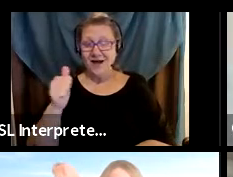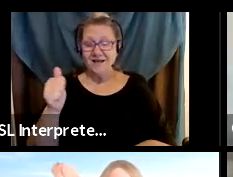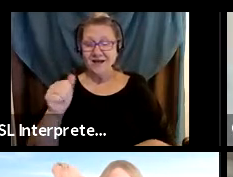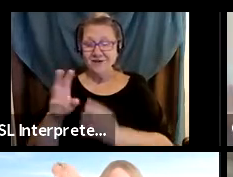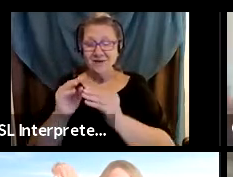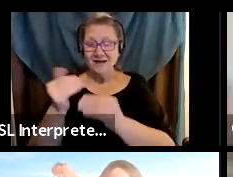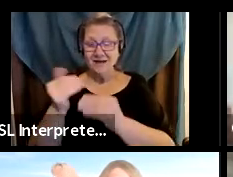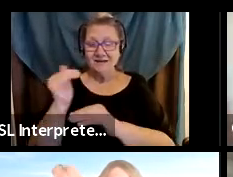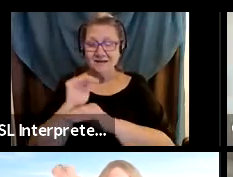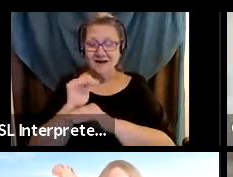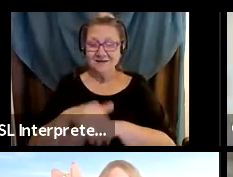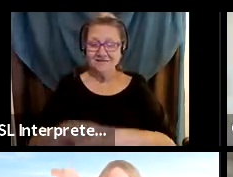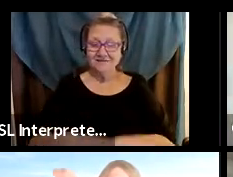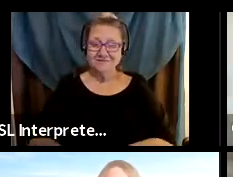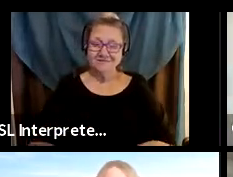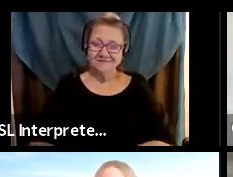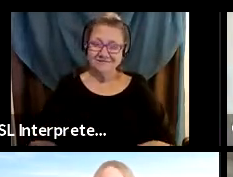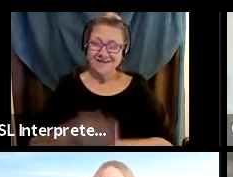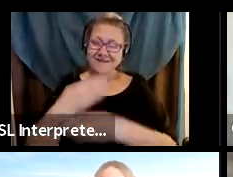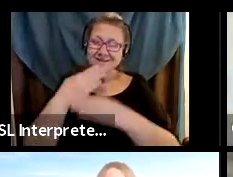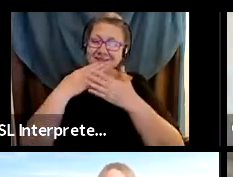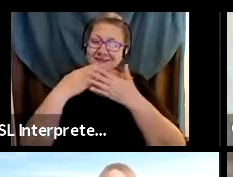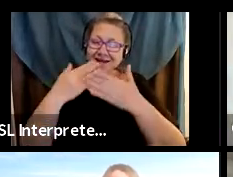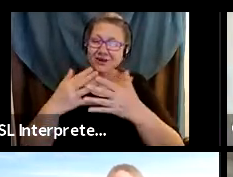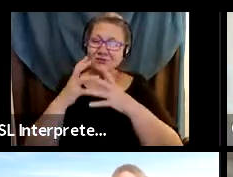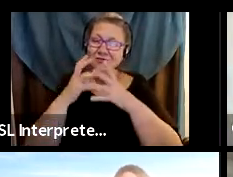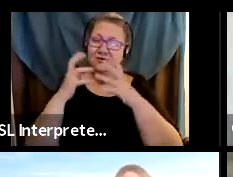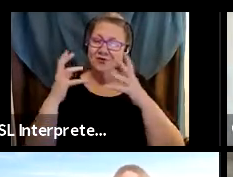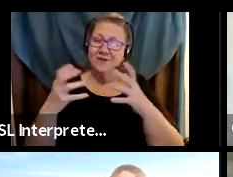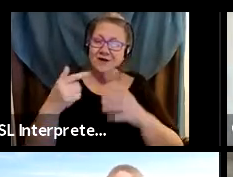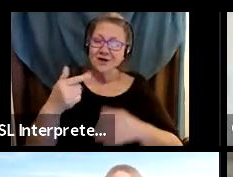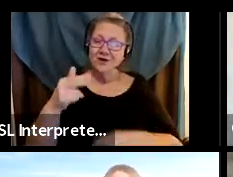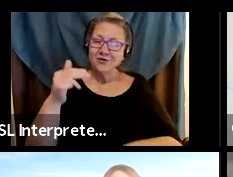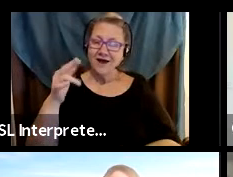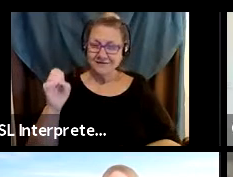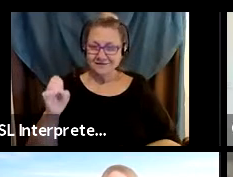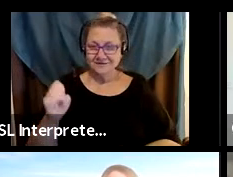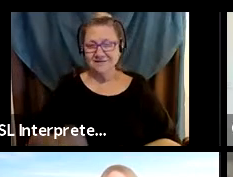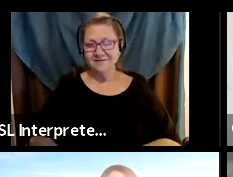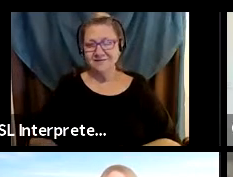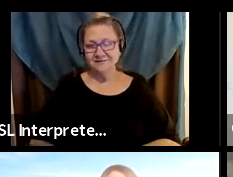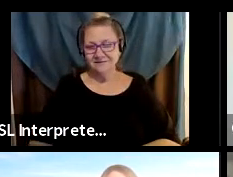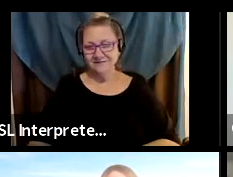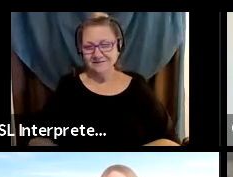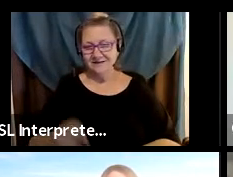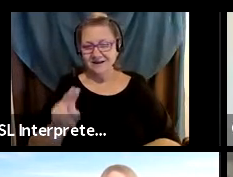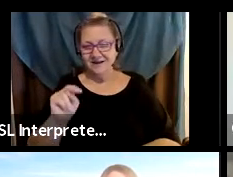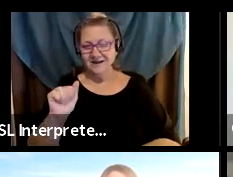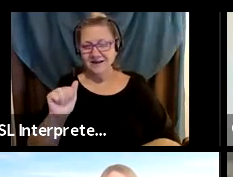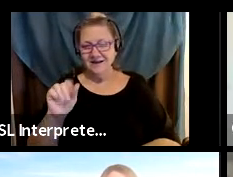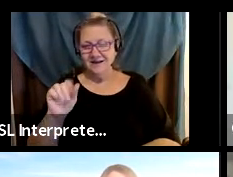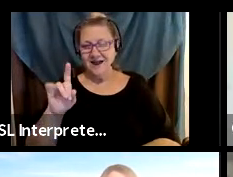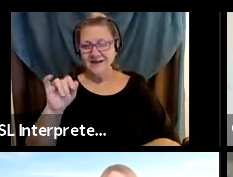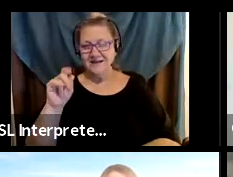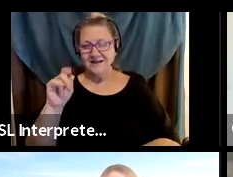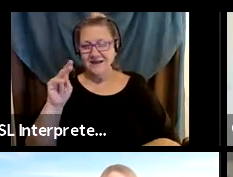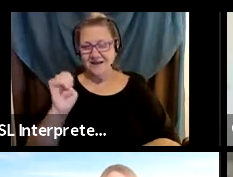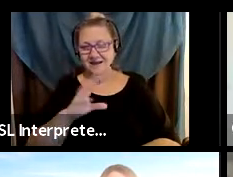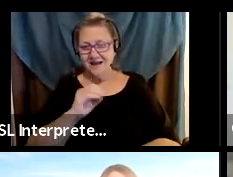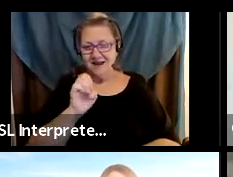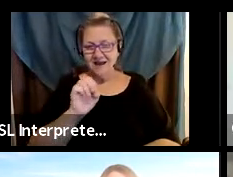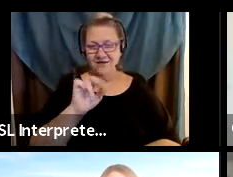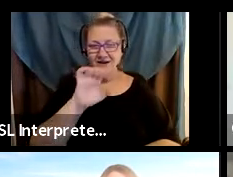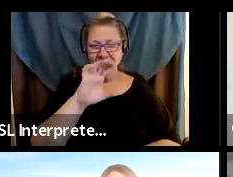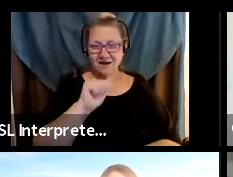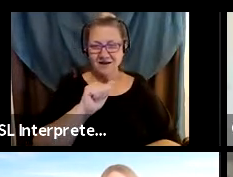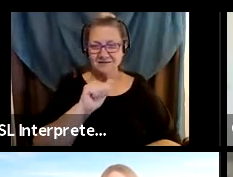States Scientific Group. Grace, thank you so much. And I think Nadine and Erica, we're ready to begin